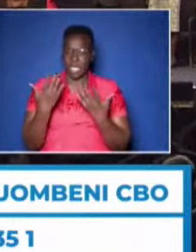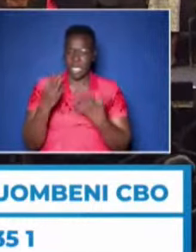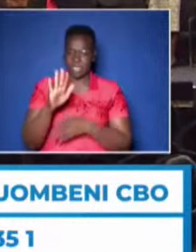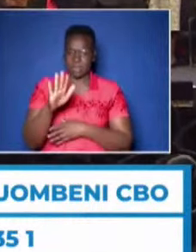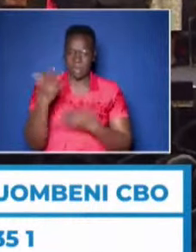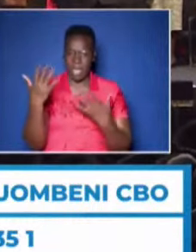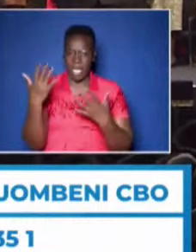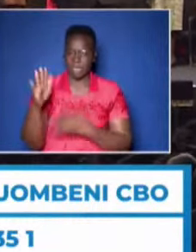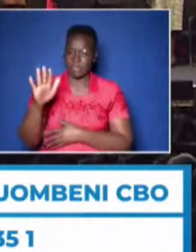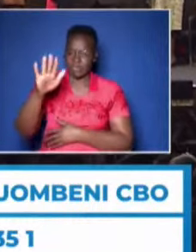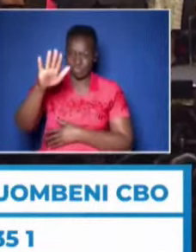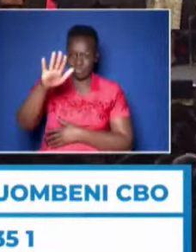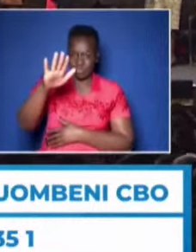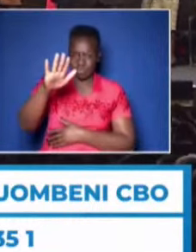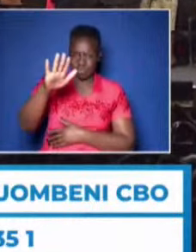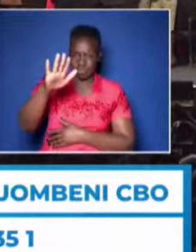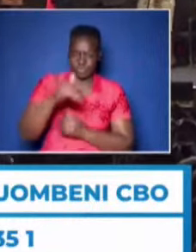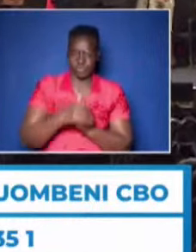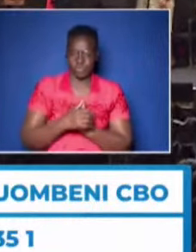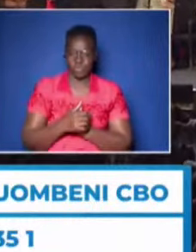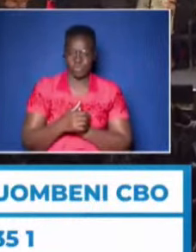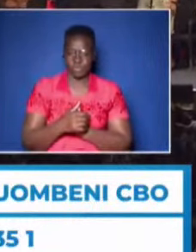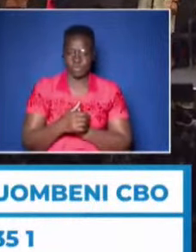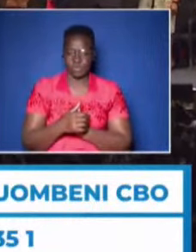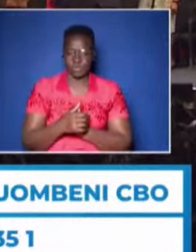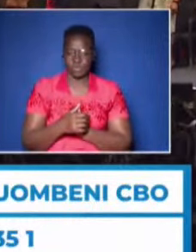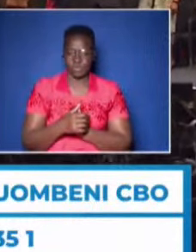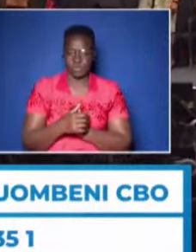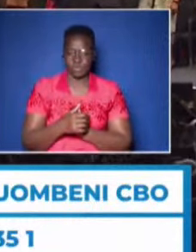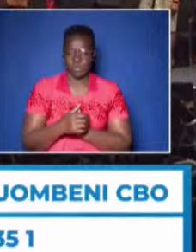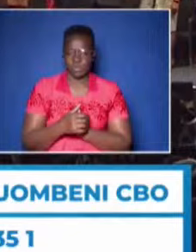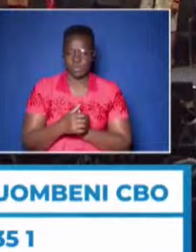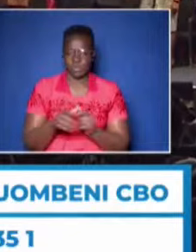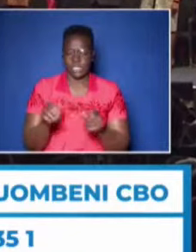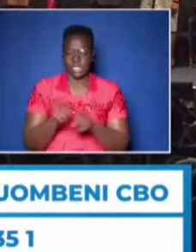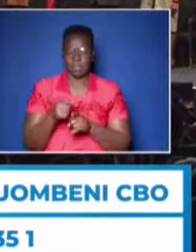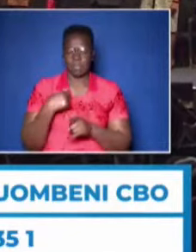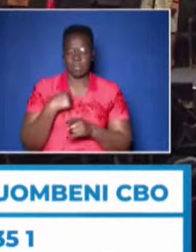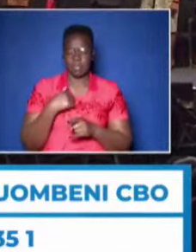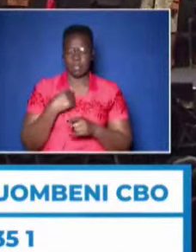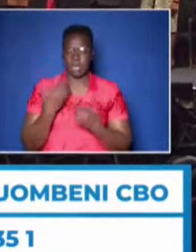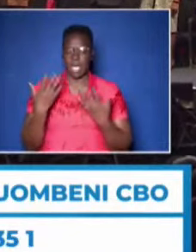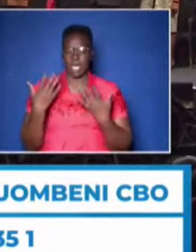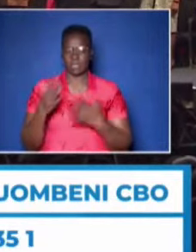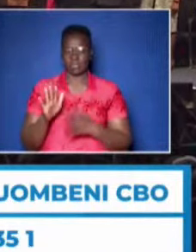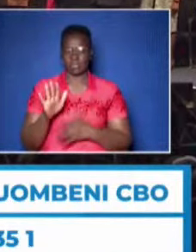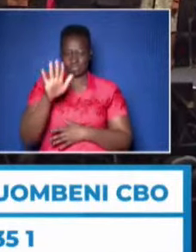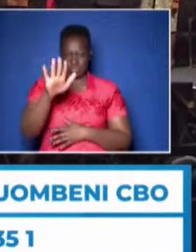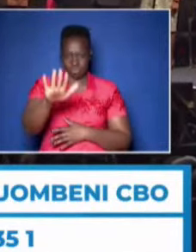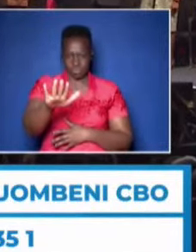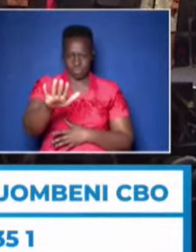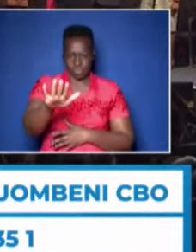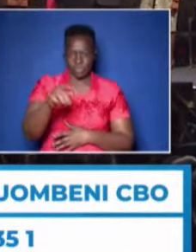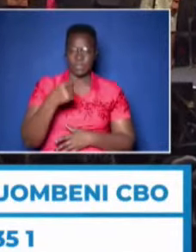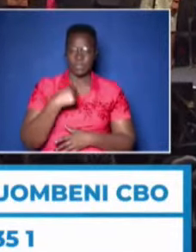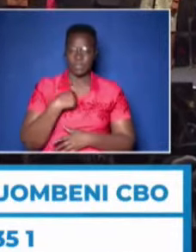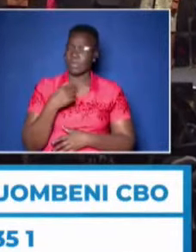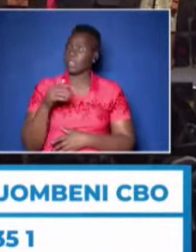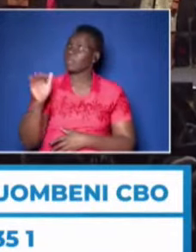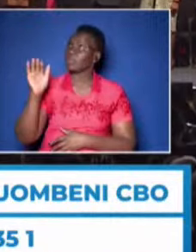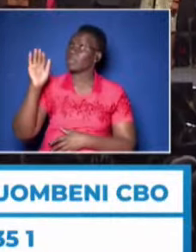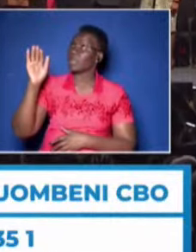towards me I'm stretching my hands towards you and I'm going to ask